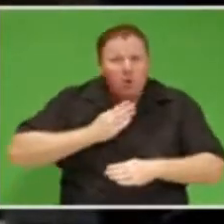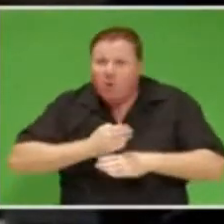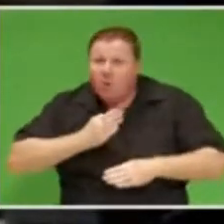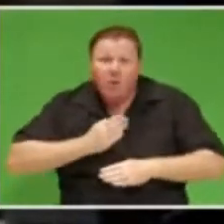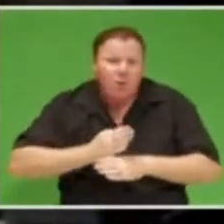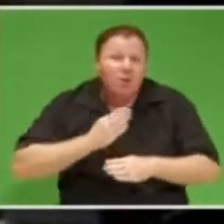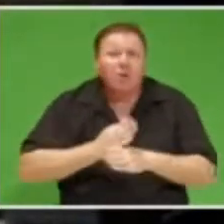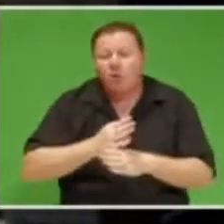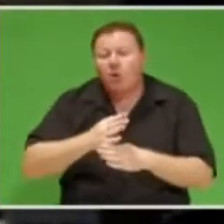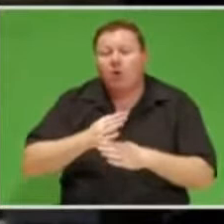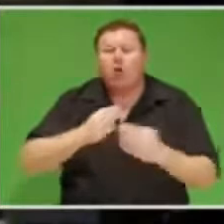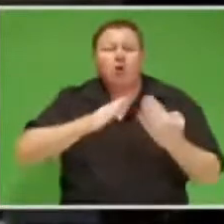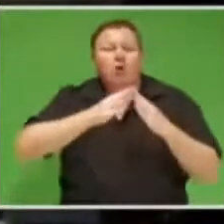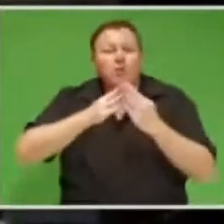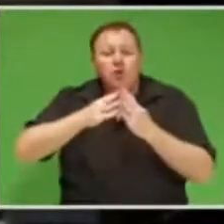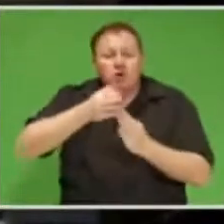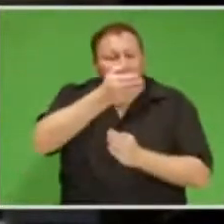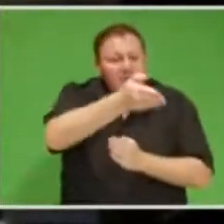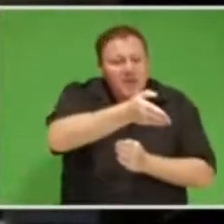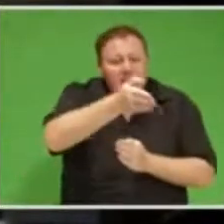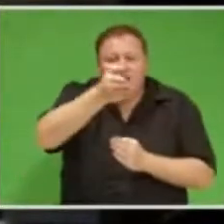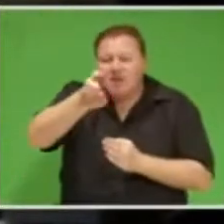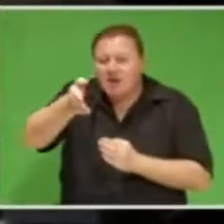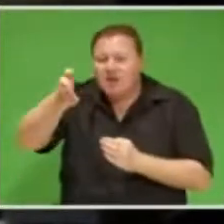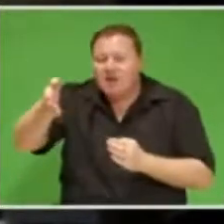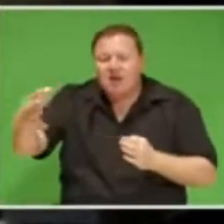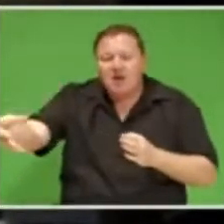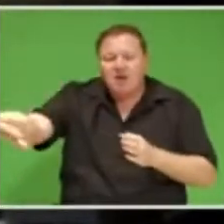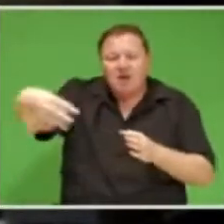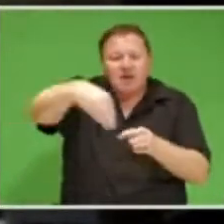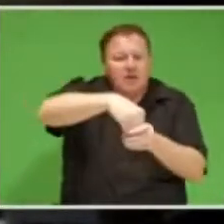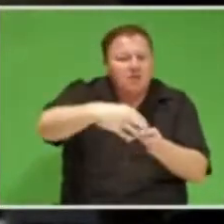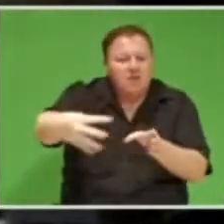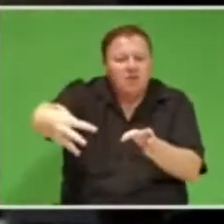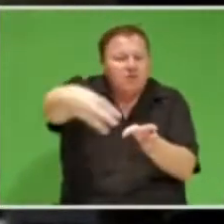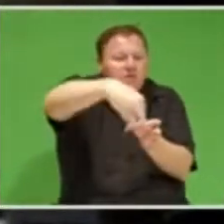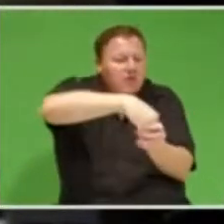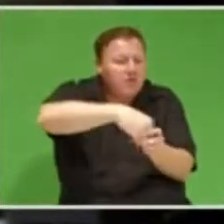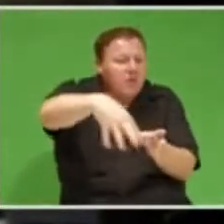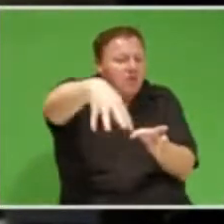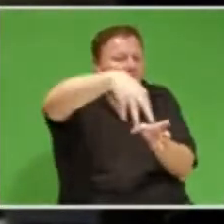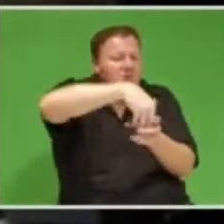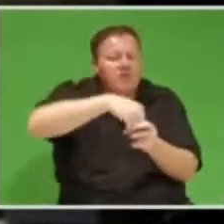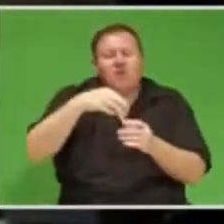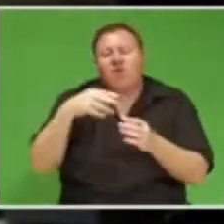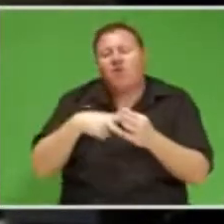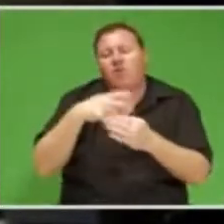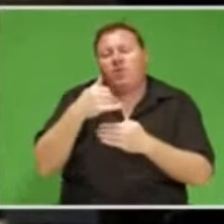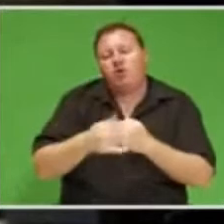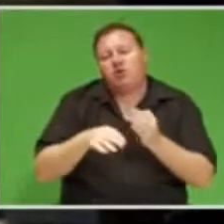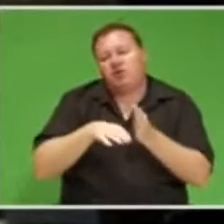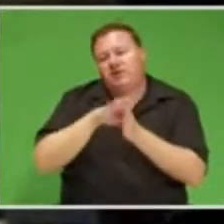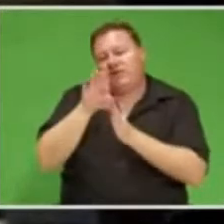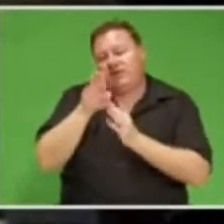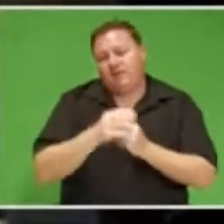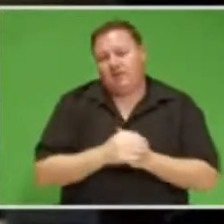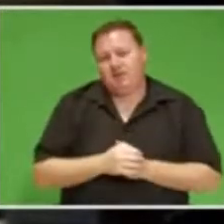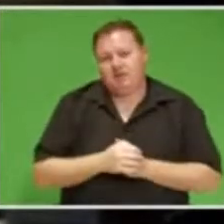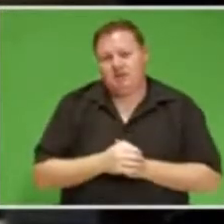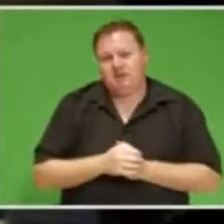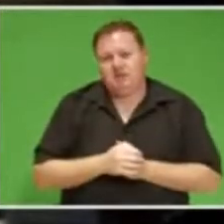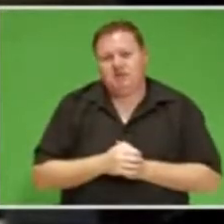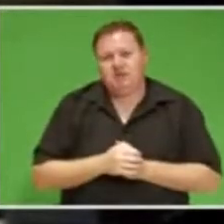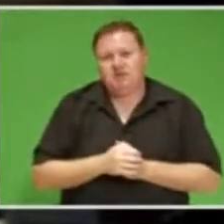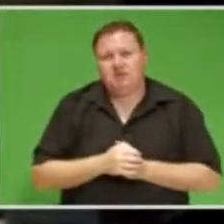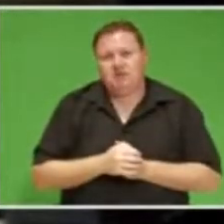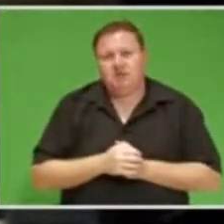community around these projects become part of the project development. They are also involved